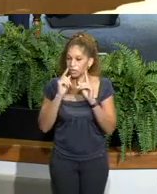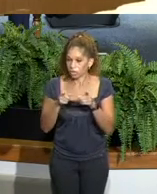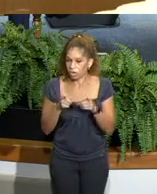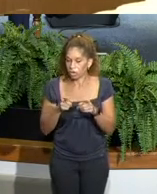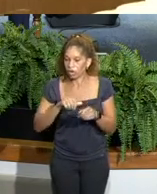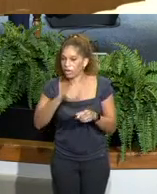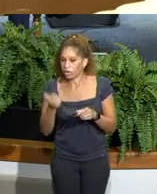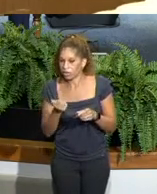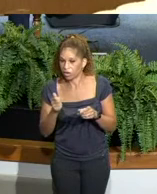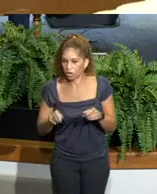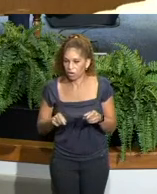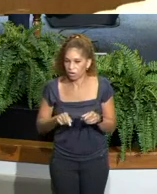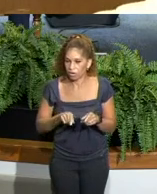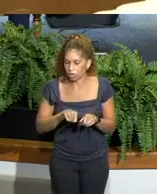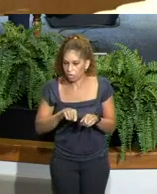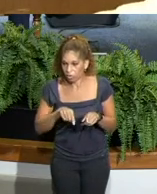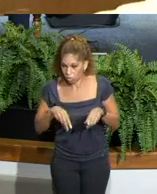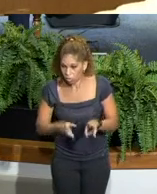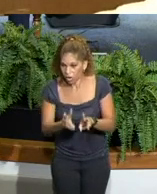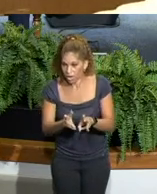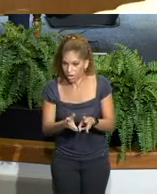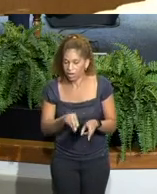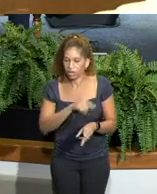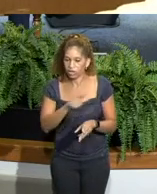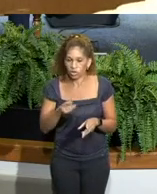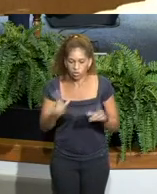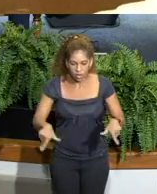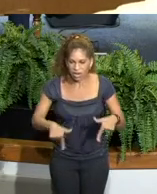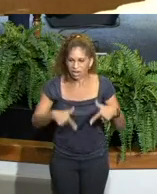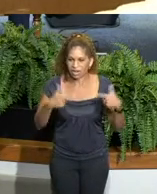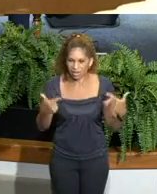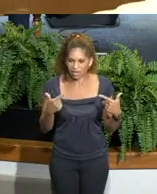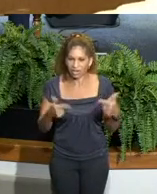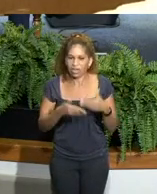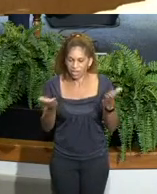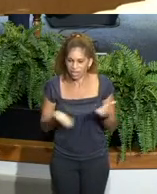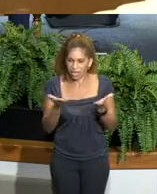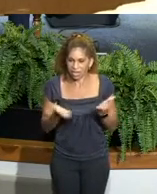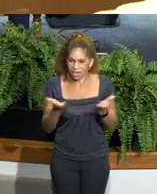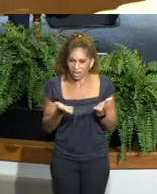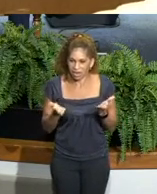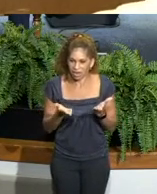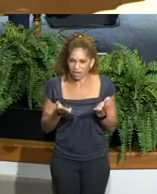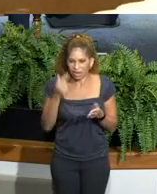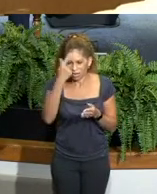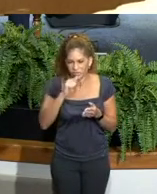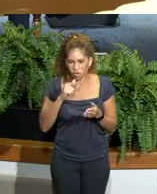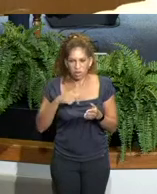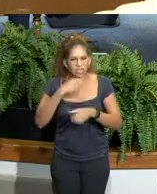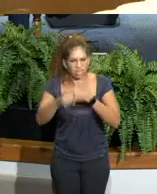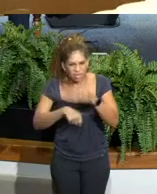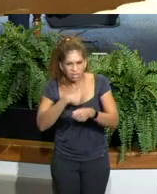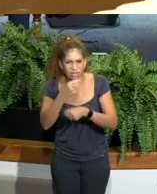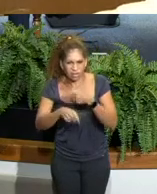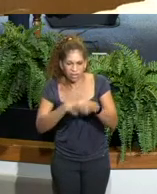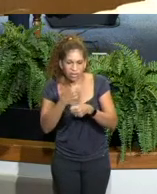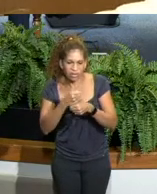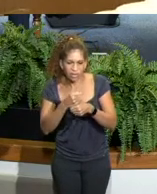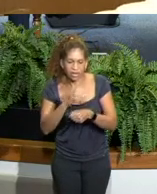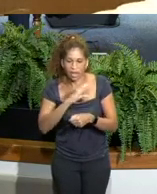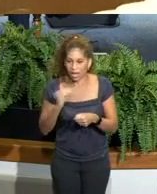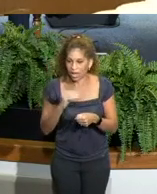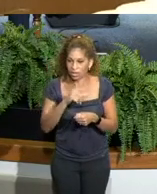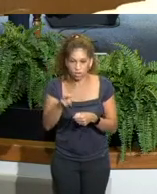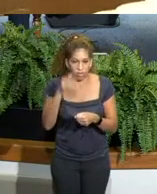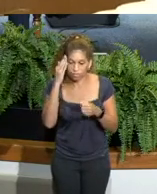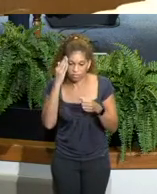another direction. Jesus is saying you've been living here for now about a generation. And you may not